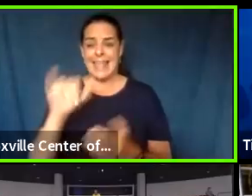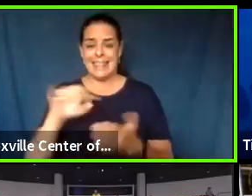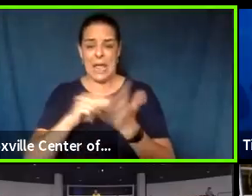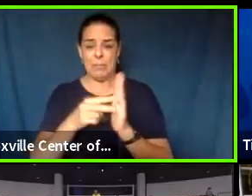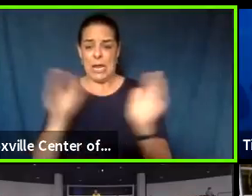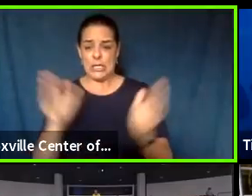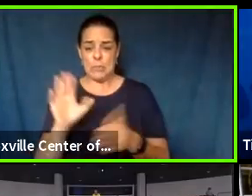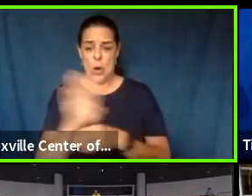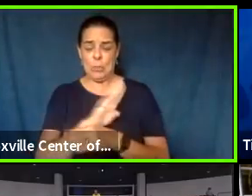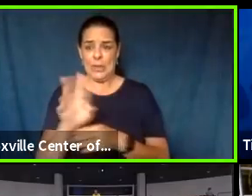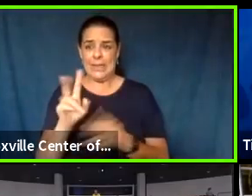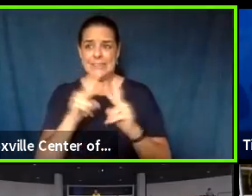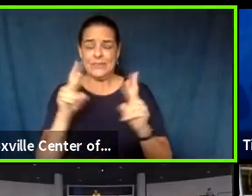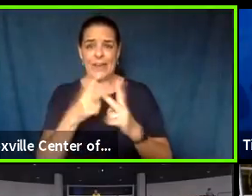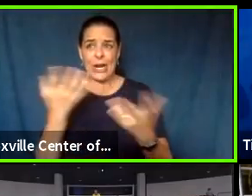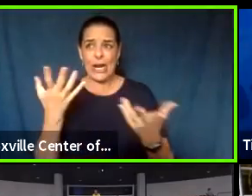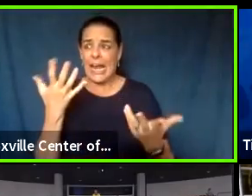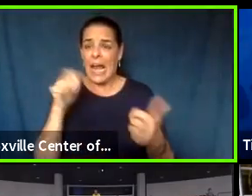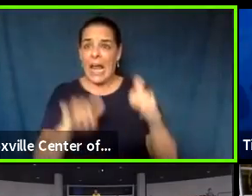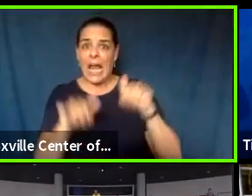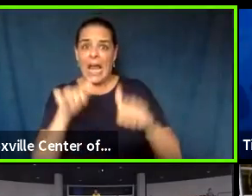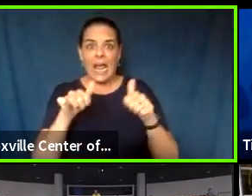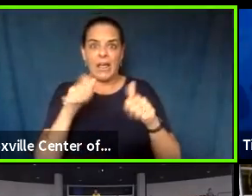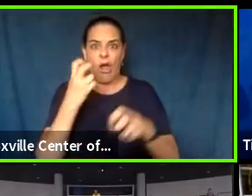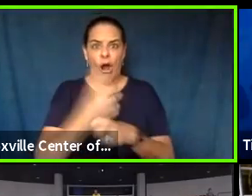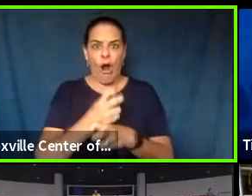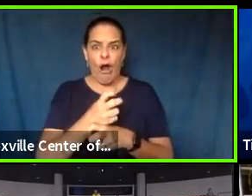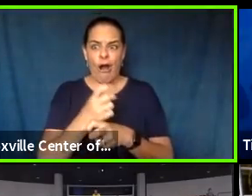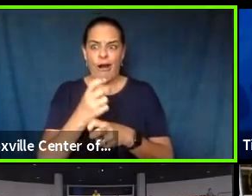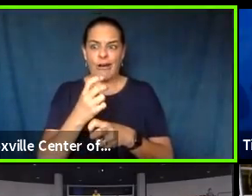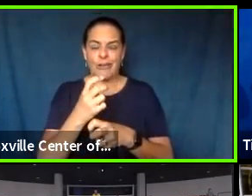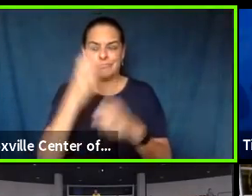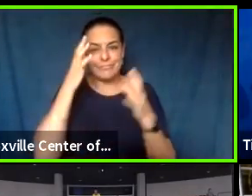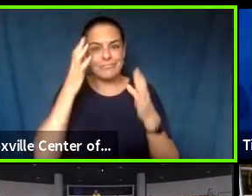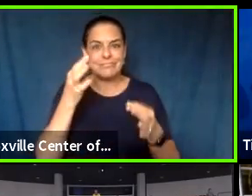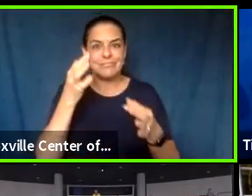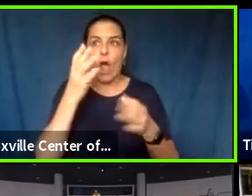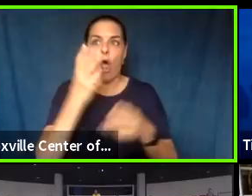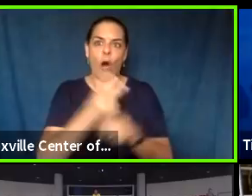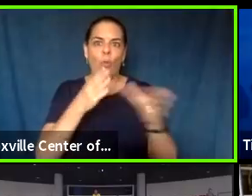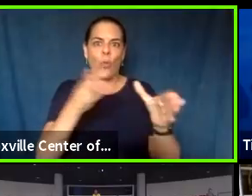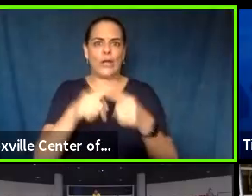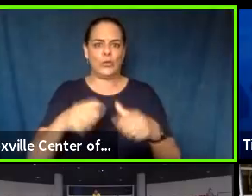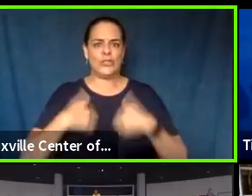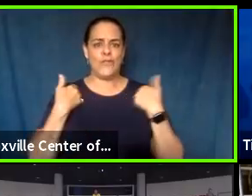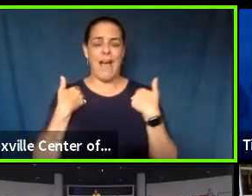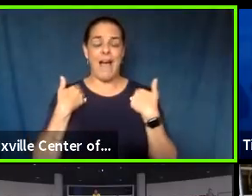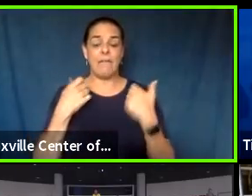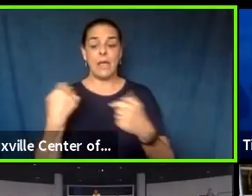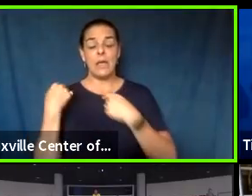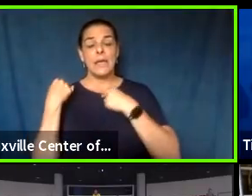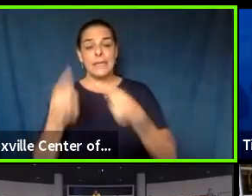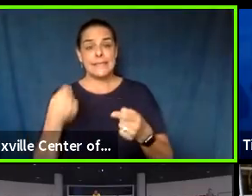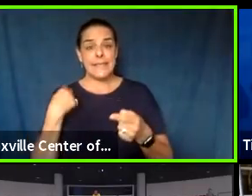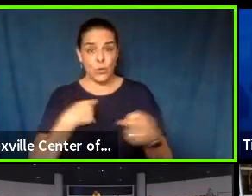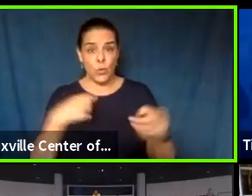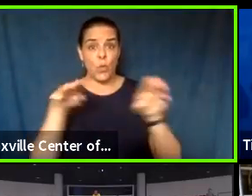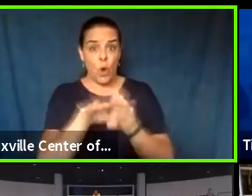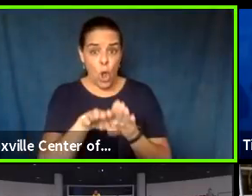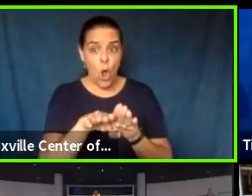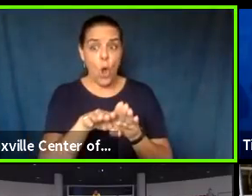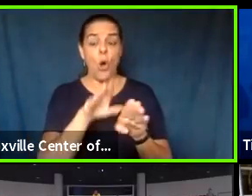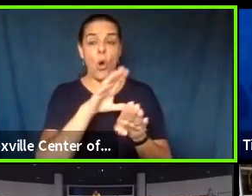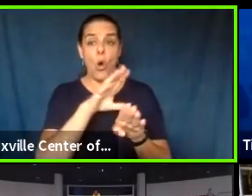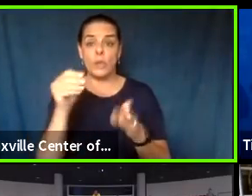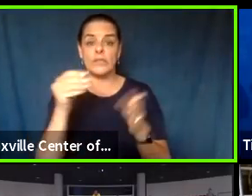very precarious situation trying to survive. Since we stayed open, since we were closed and did our delivery,